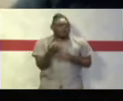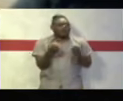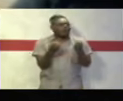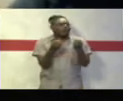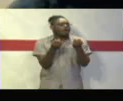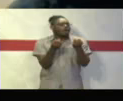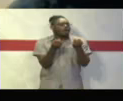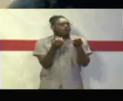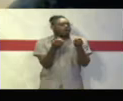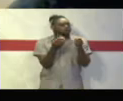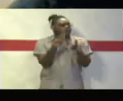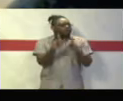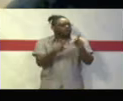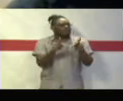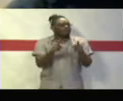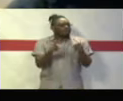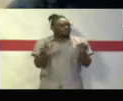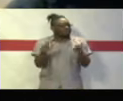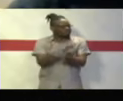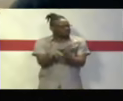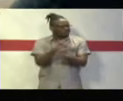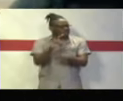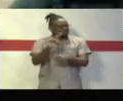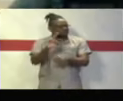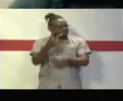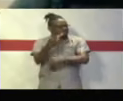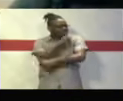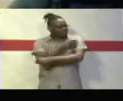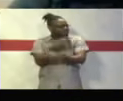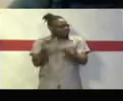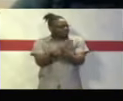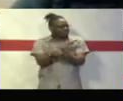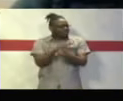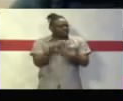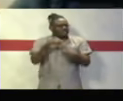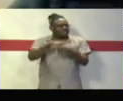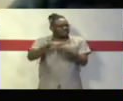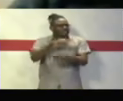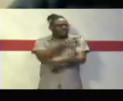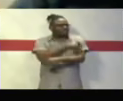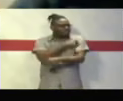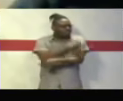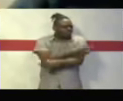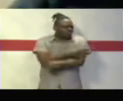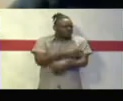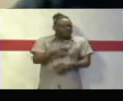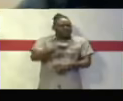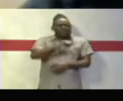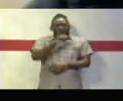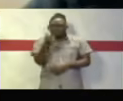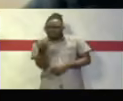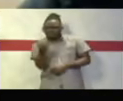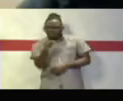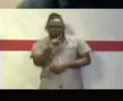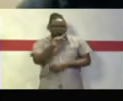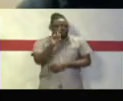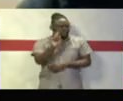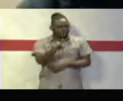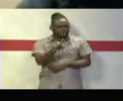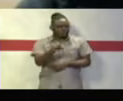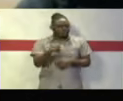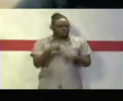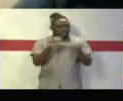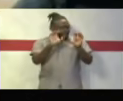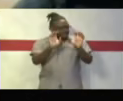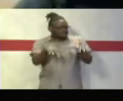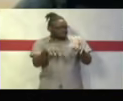with the COVID-19 virus? And my second question would go to Mr. Thomas. Mr. Thomas, can you also give our viewers an